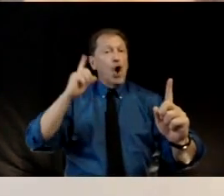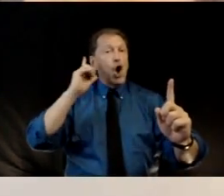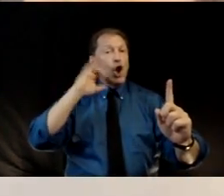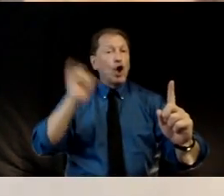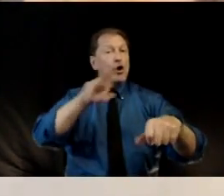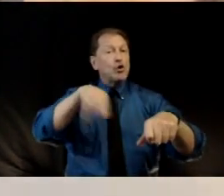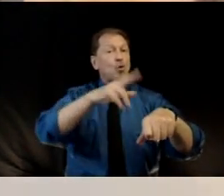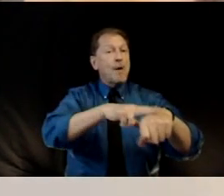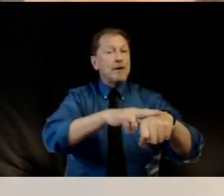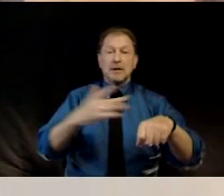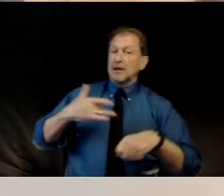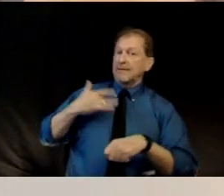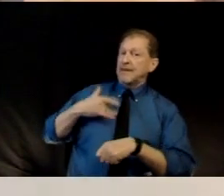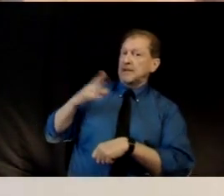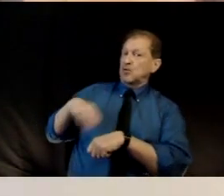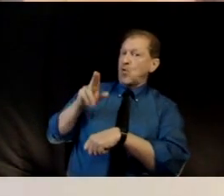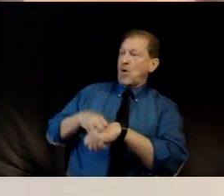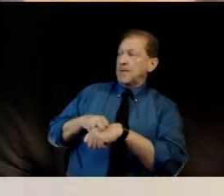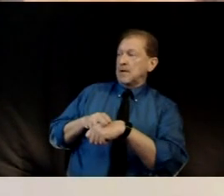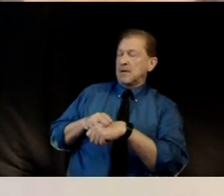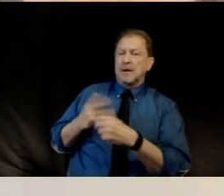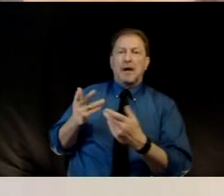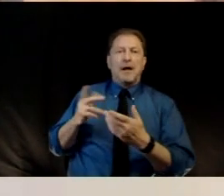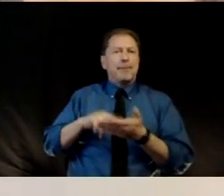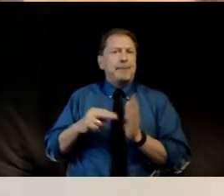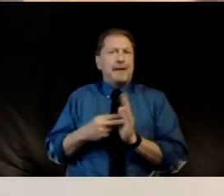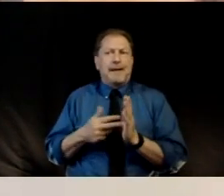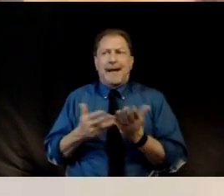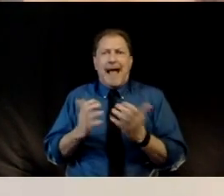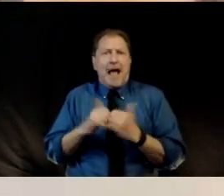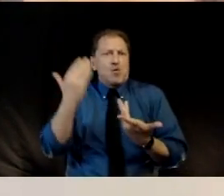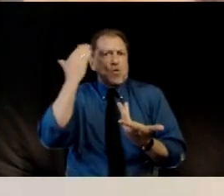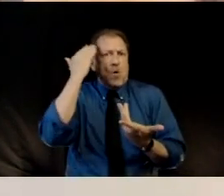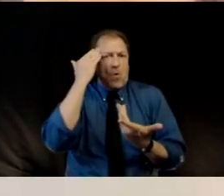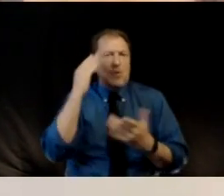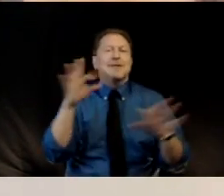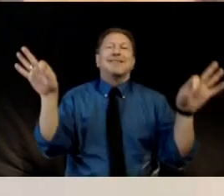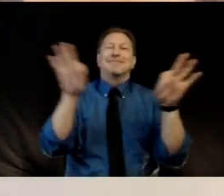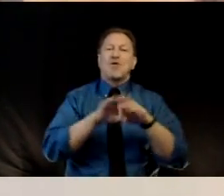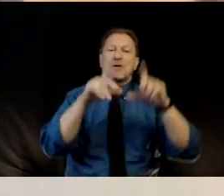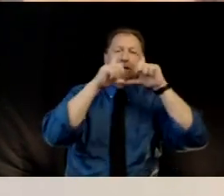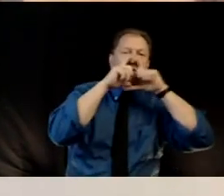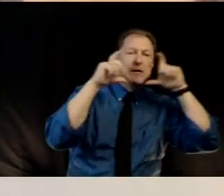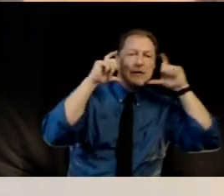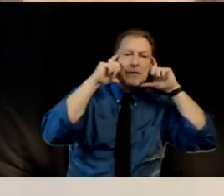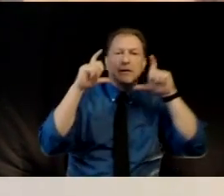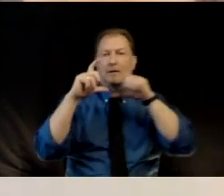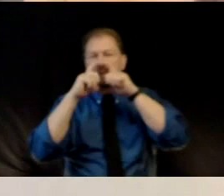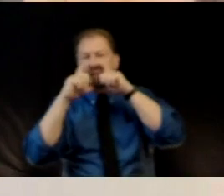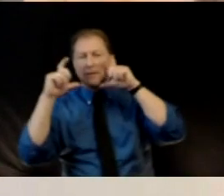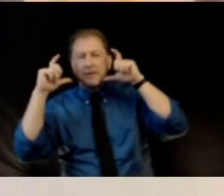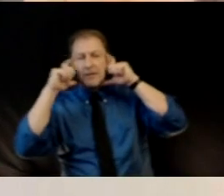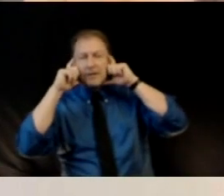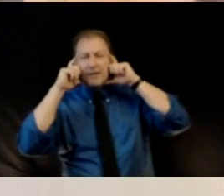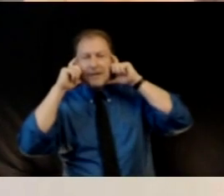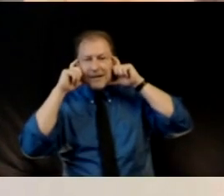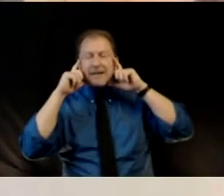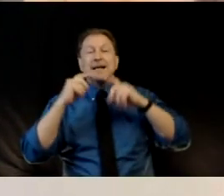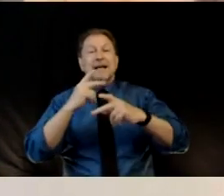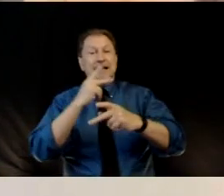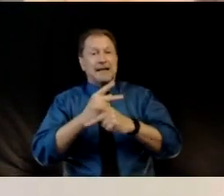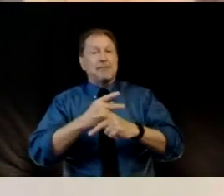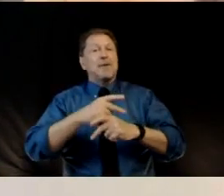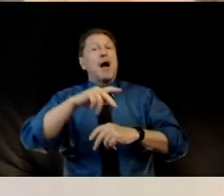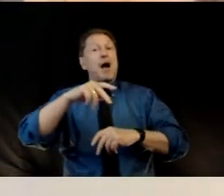masks don't just help protect you from other people who may be sick, which it turns out some new evidence shows they may be better than we thought they